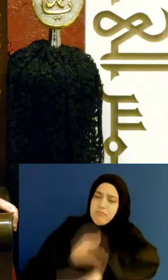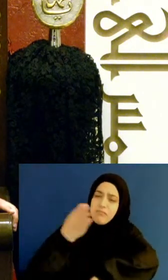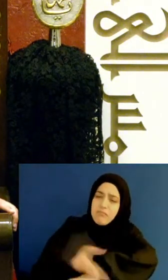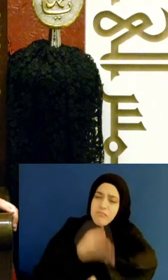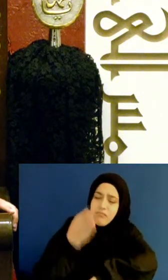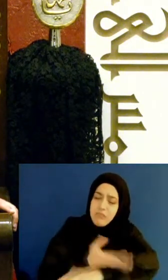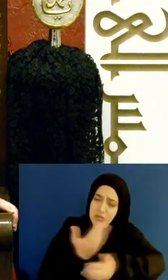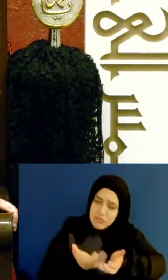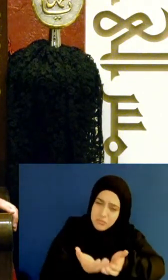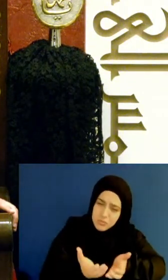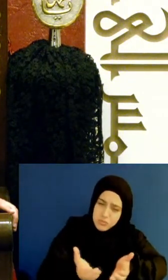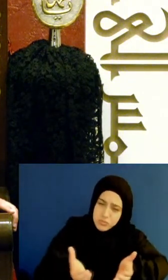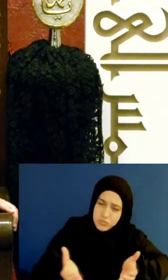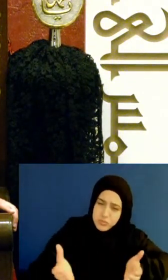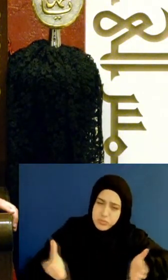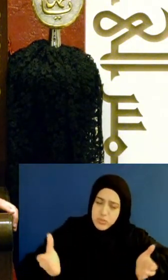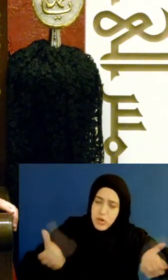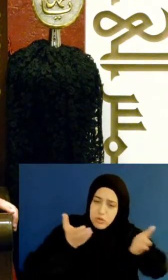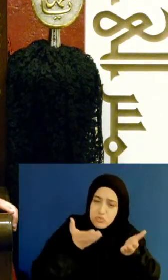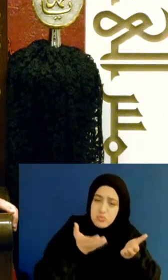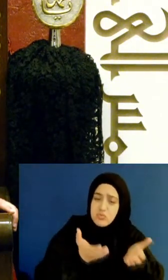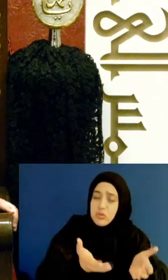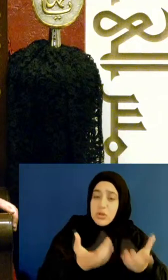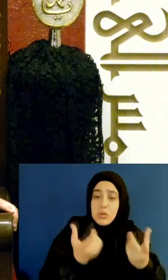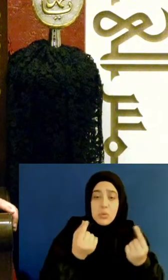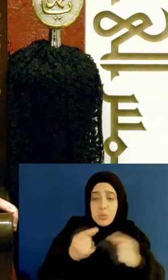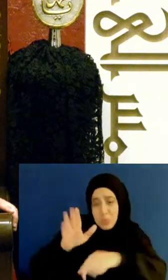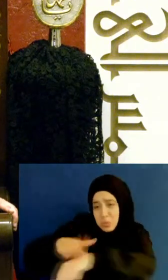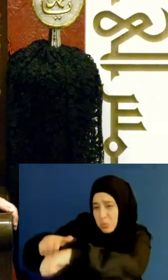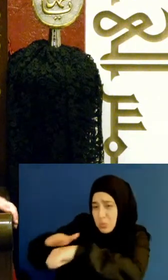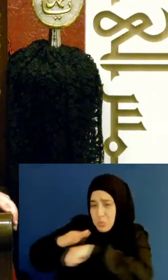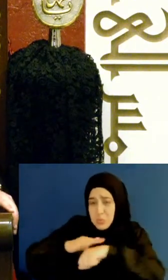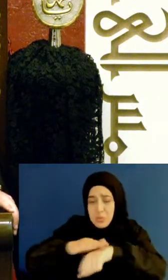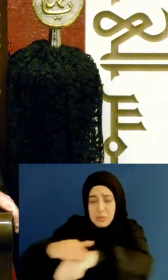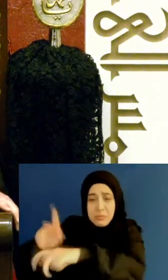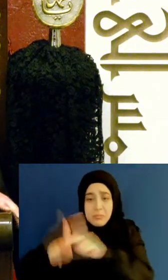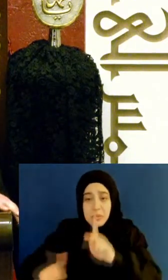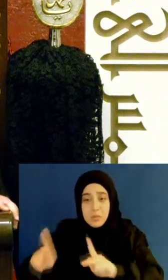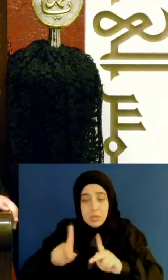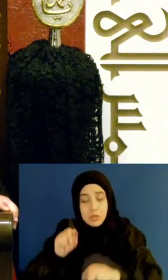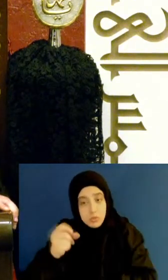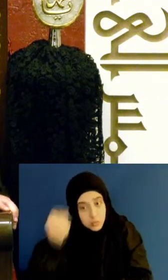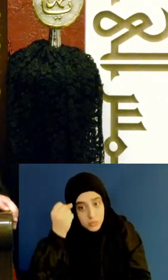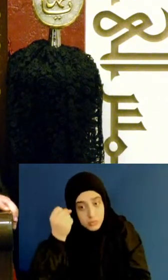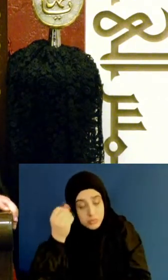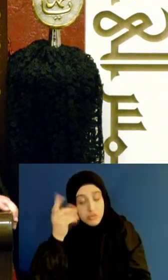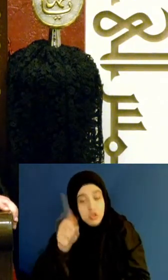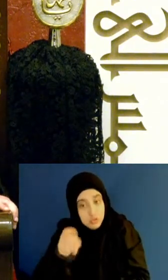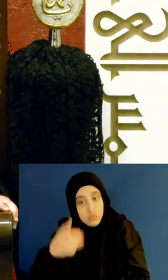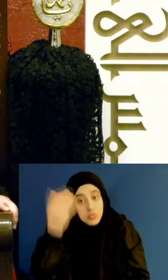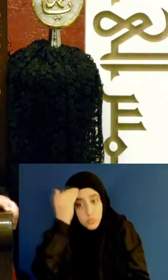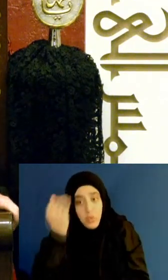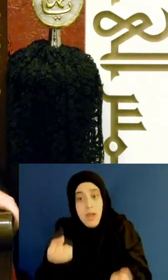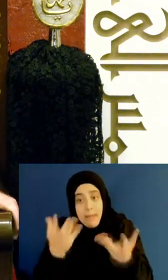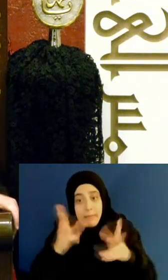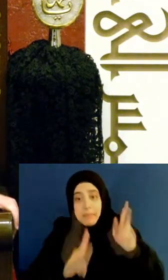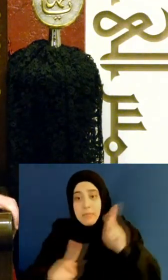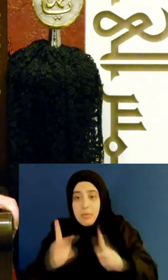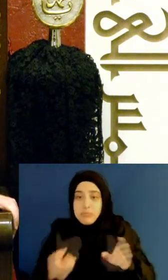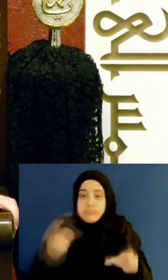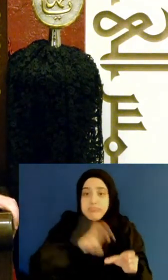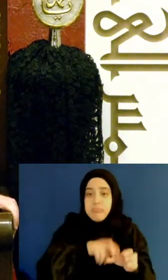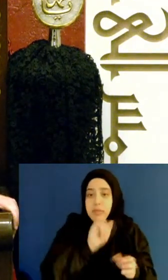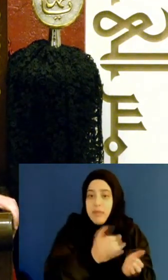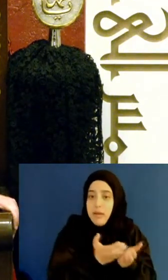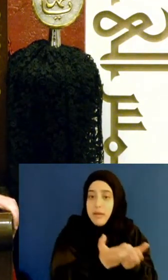global adab which is coming. Do you know how many people embarked the ark of Nabiullah Nuh? According to hadith of Ahlul